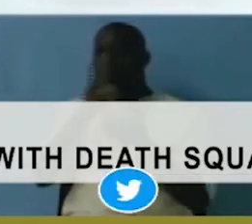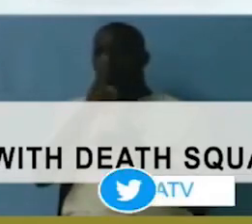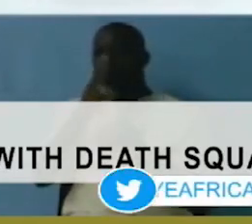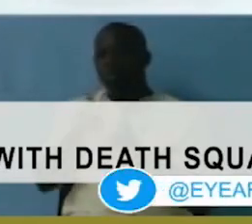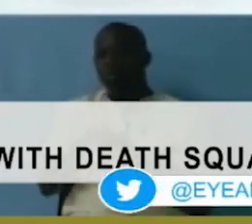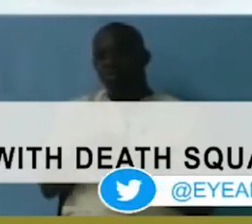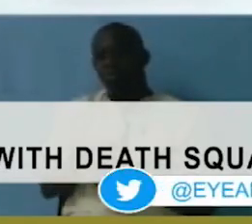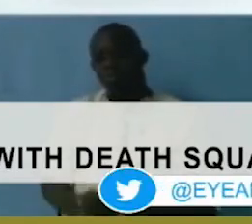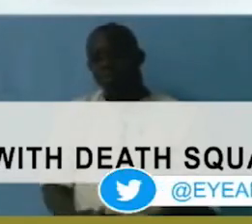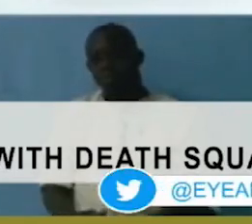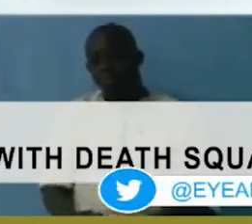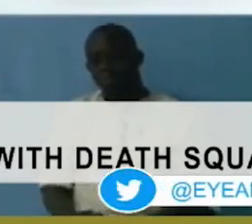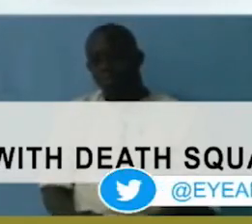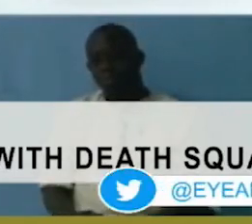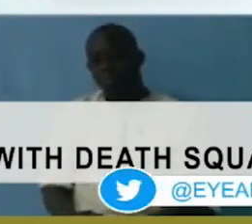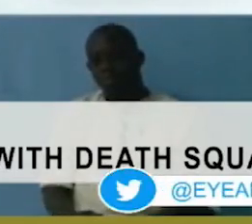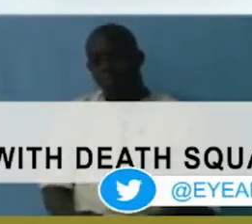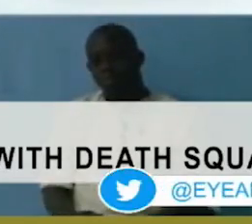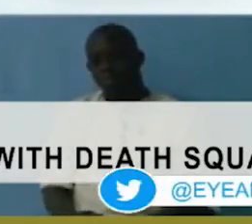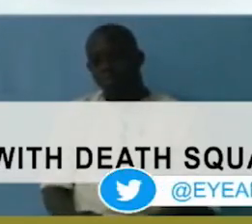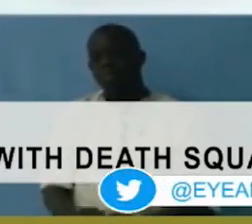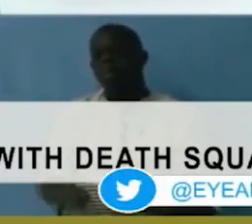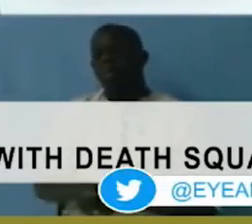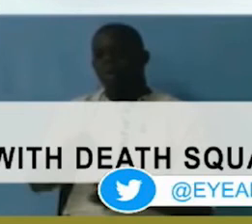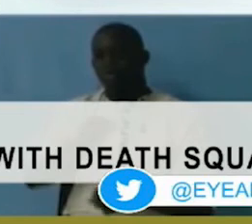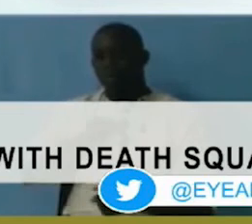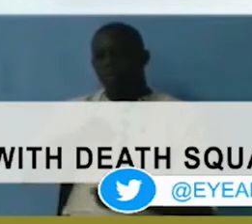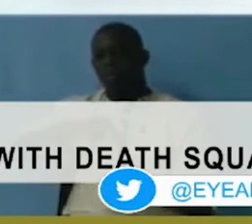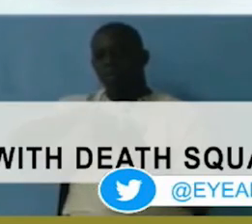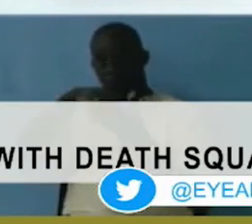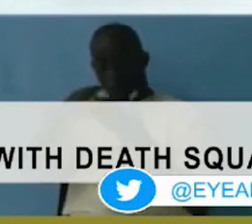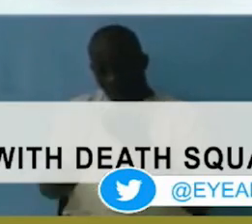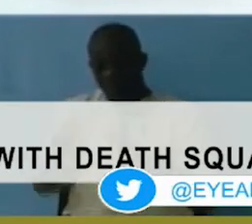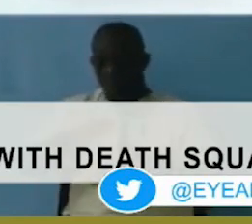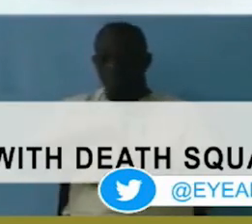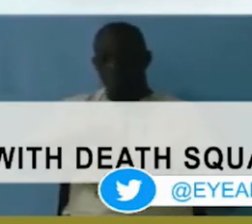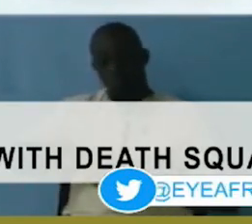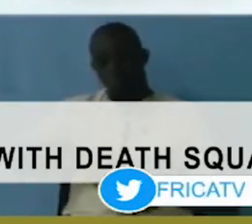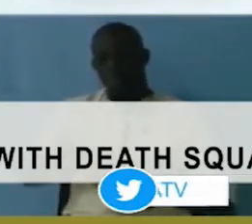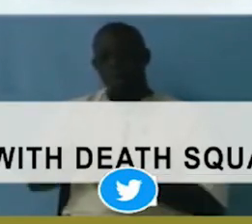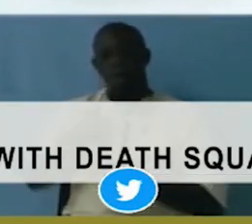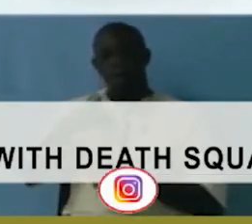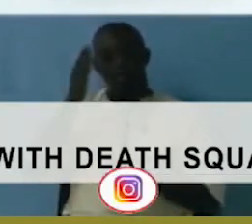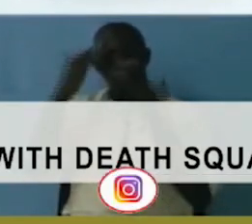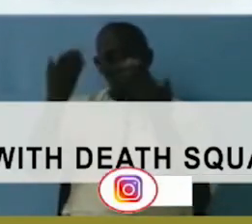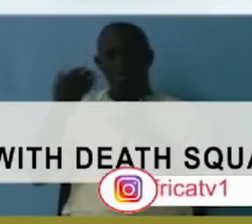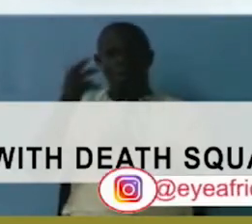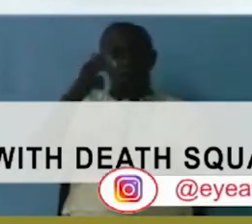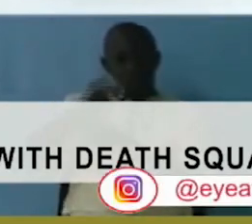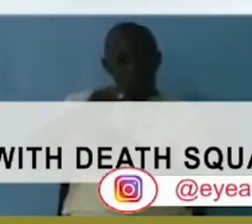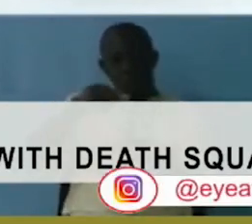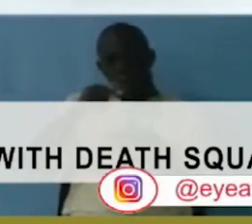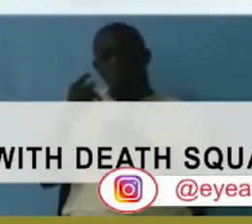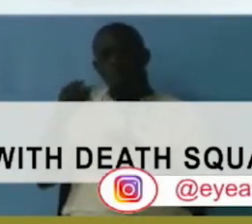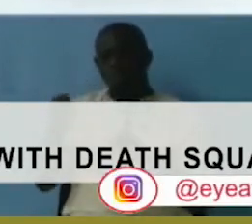whatever, I don't even know. And I fell immediately on my stomach. And I told him, you've broken